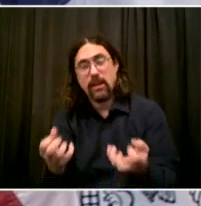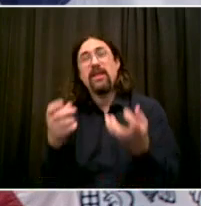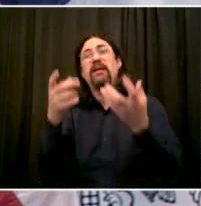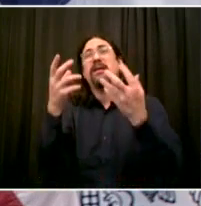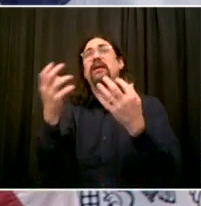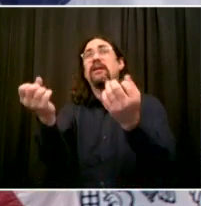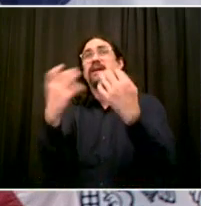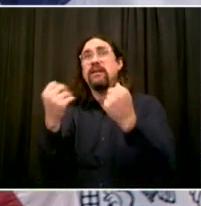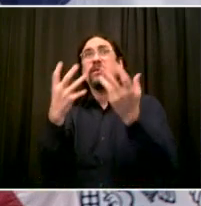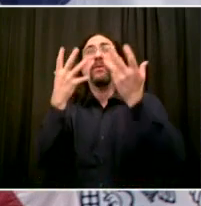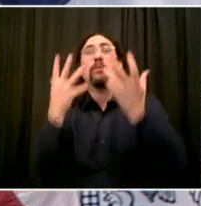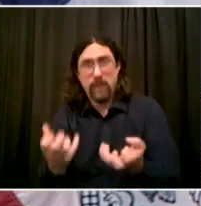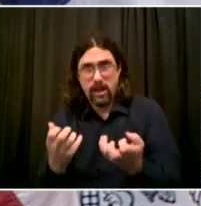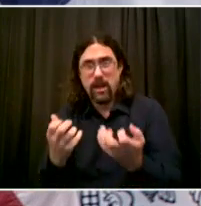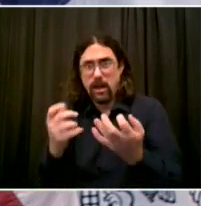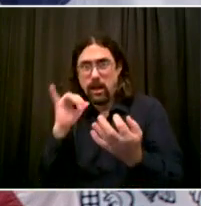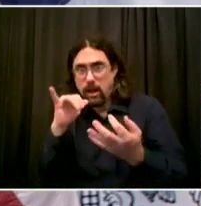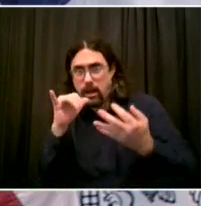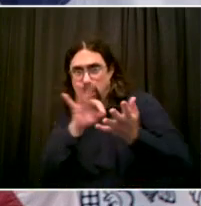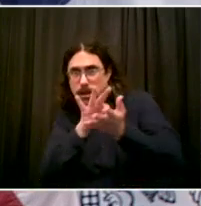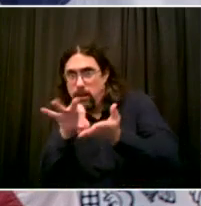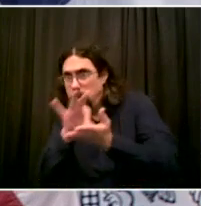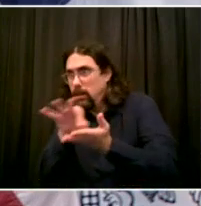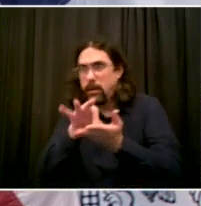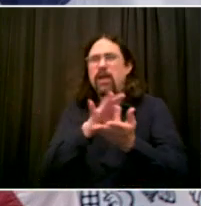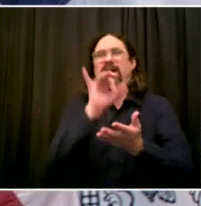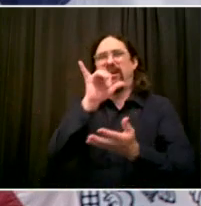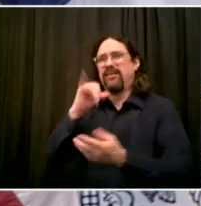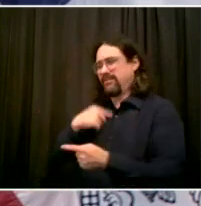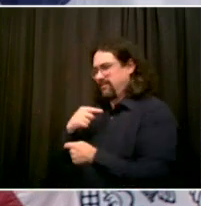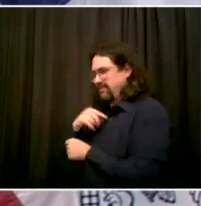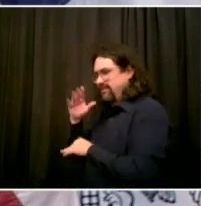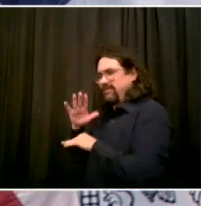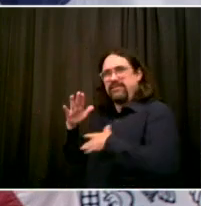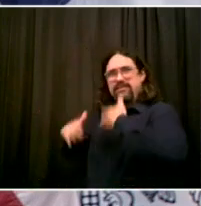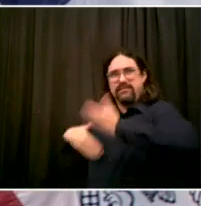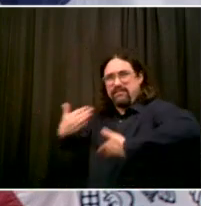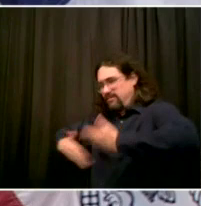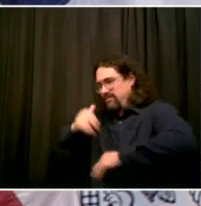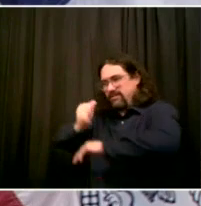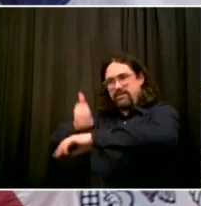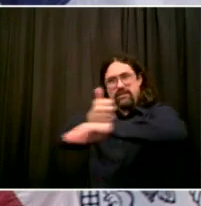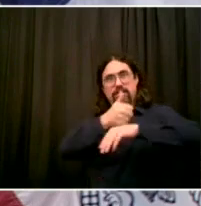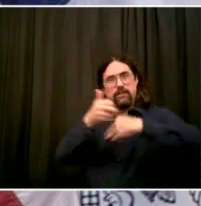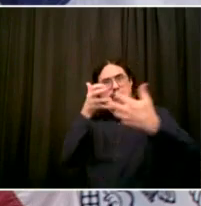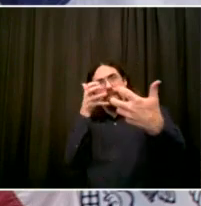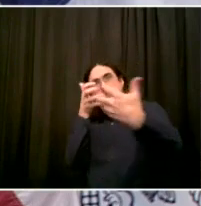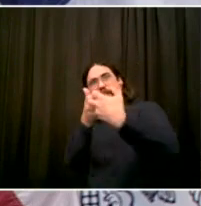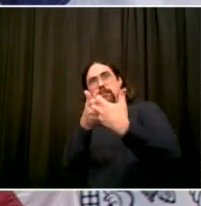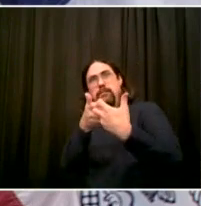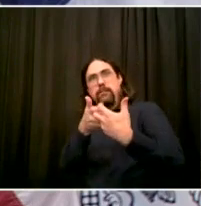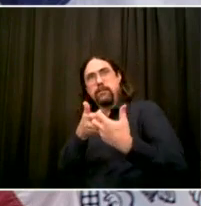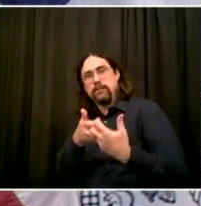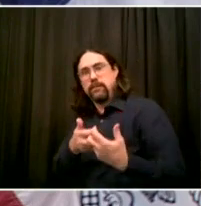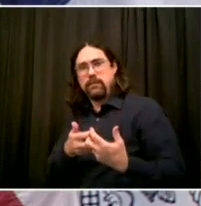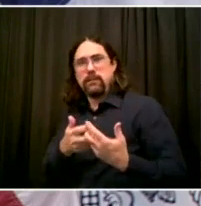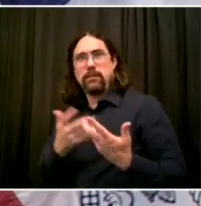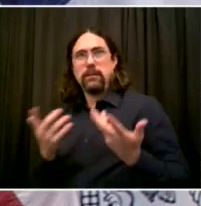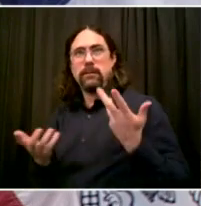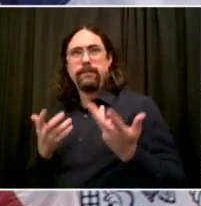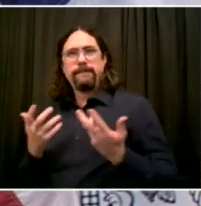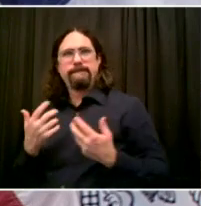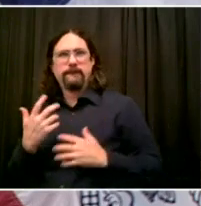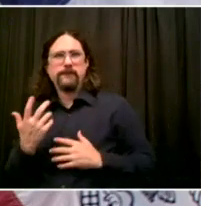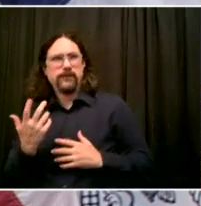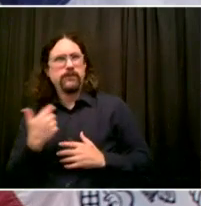now realize there's huge demand. We're building capacity rapidly. It is amazing the creativity you're seeing